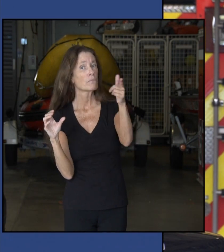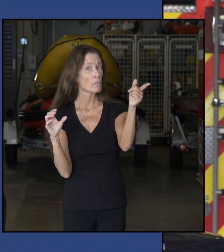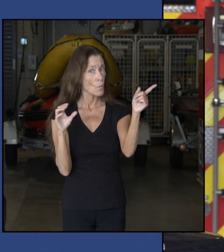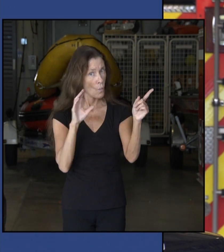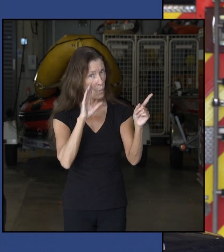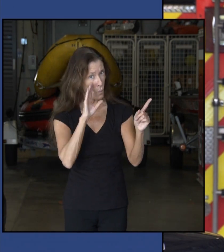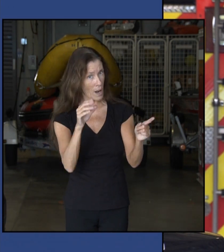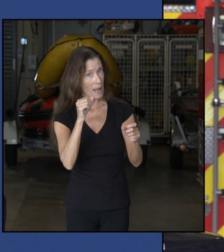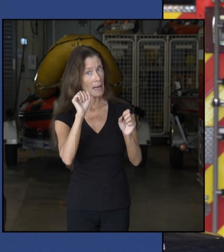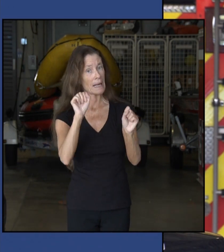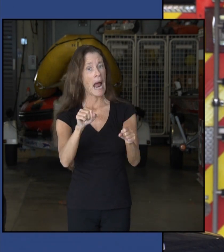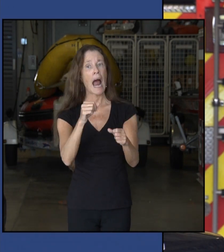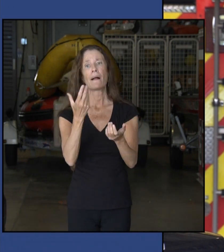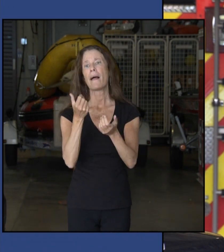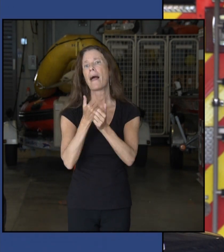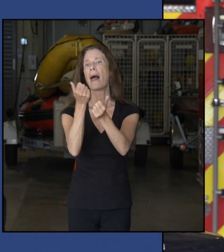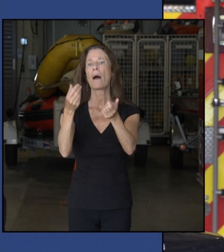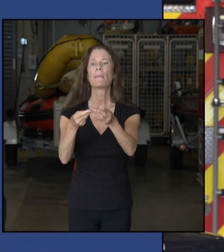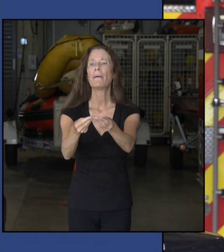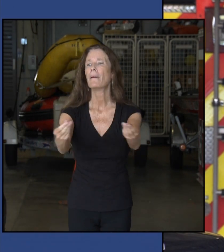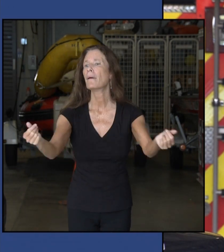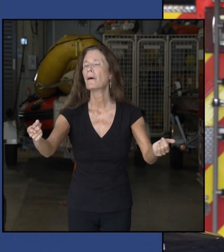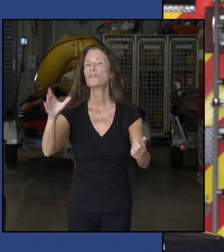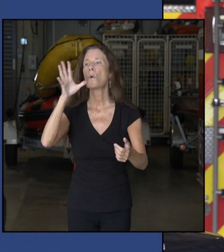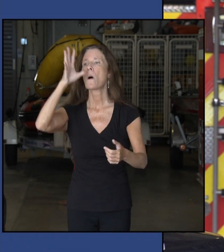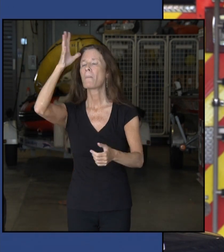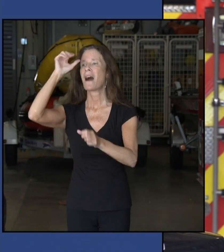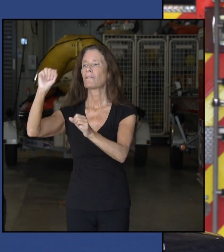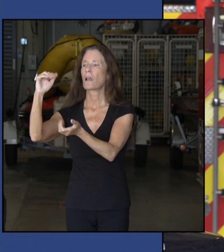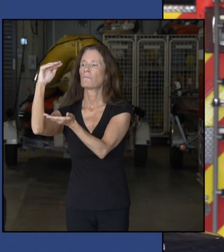parents Yeah, through no, a that's a limit? good point. I think